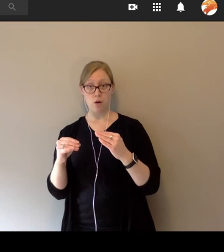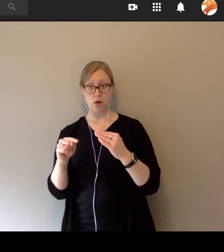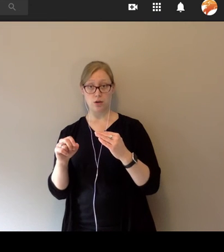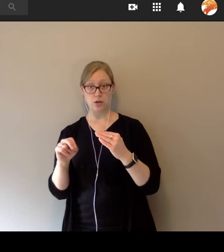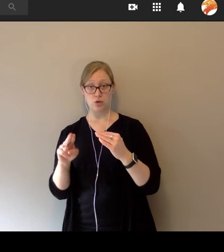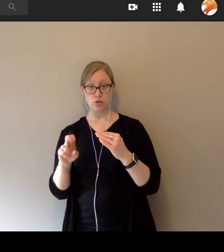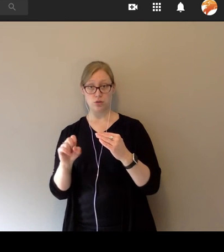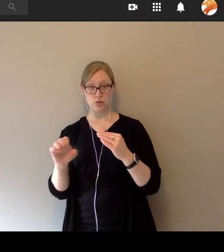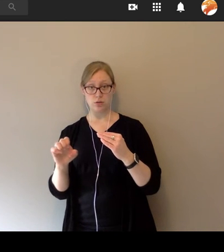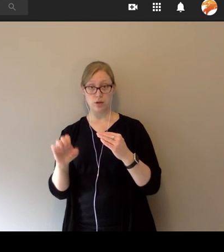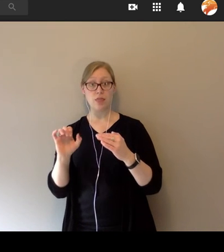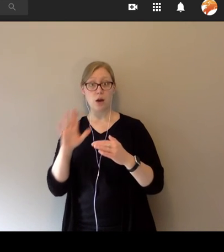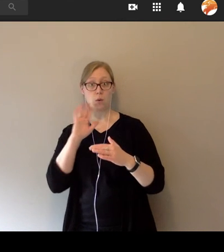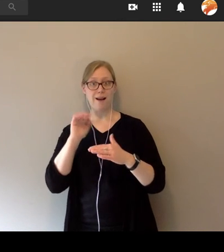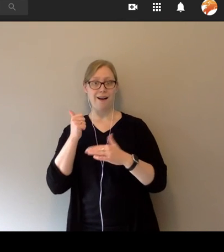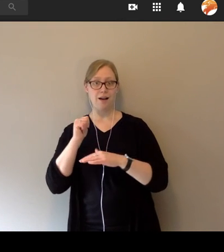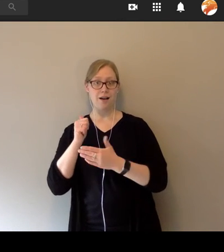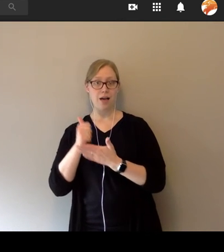So we have